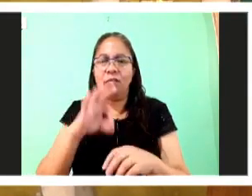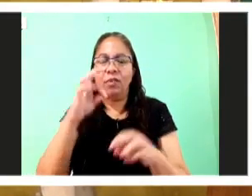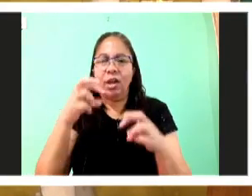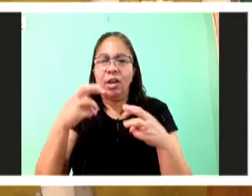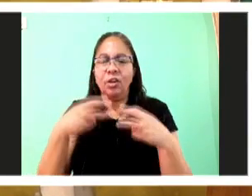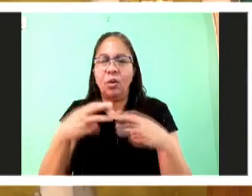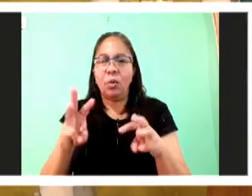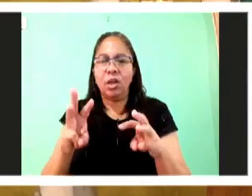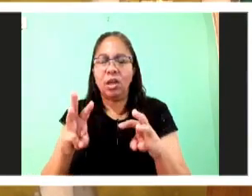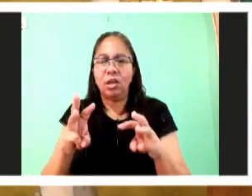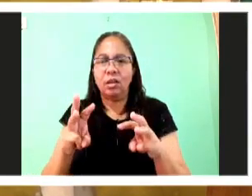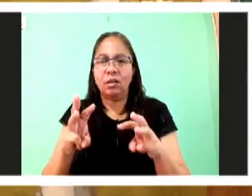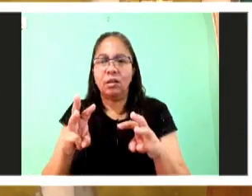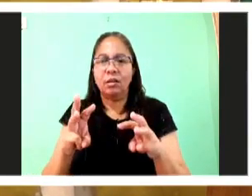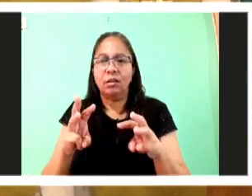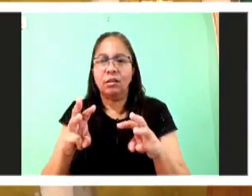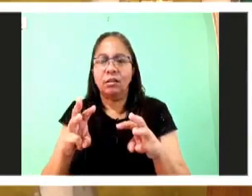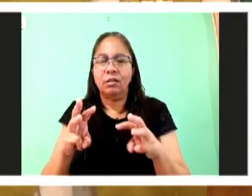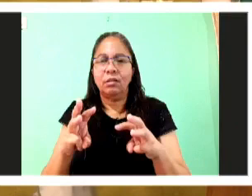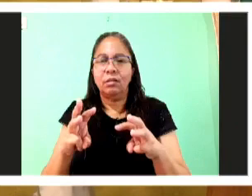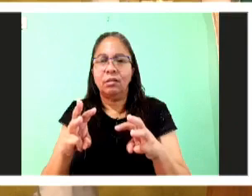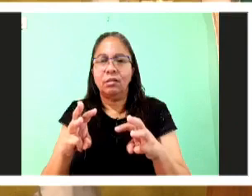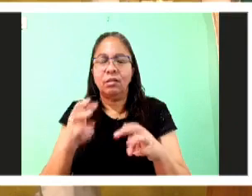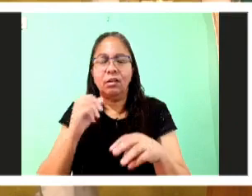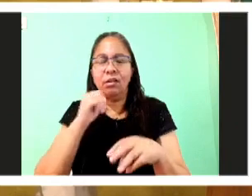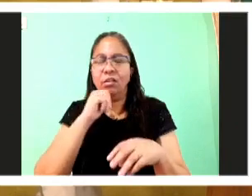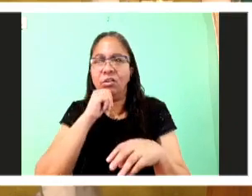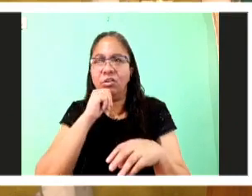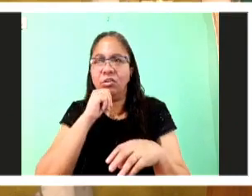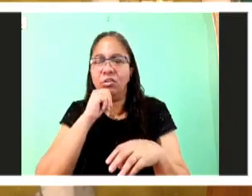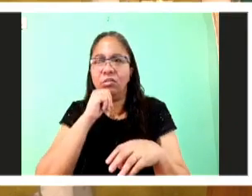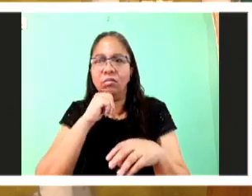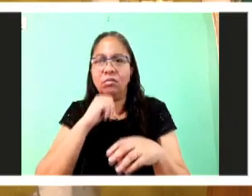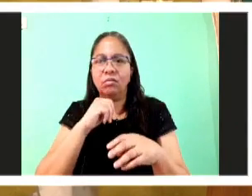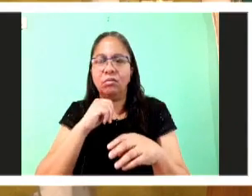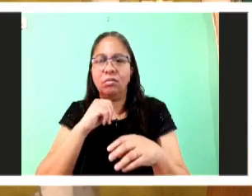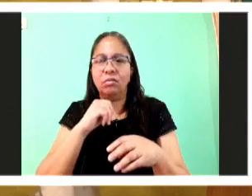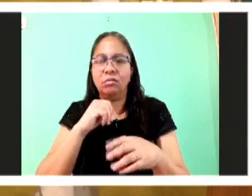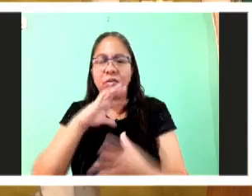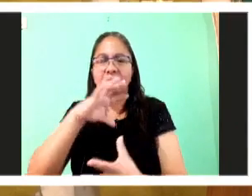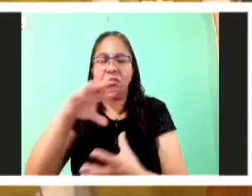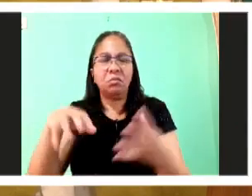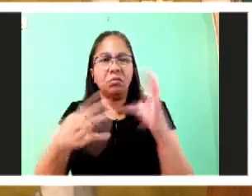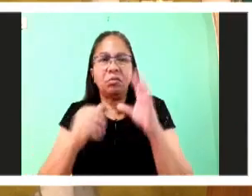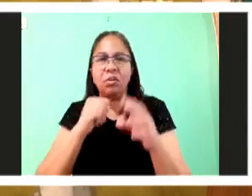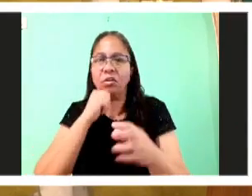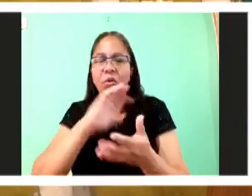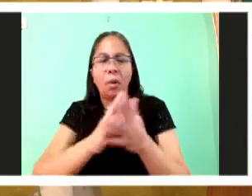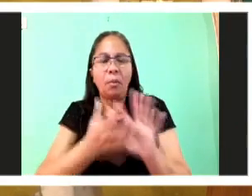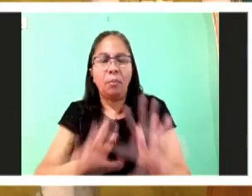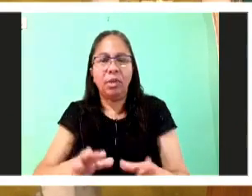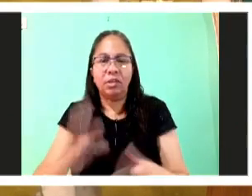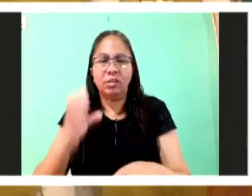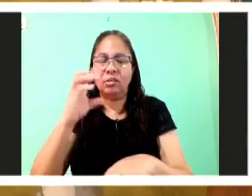that has not brought harmony to our home, to our church, to our nation.